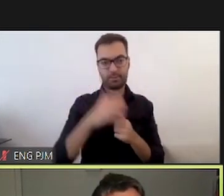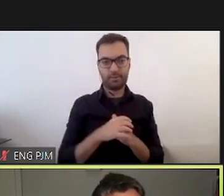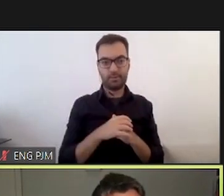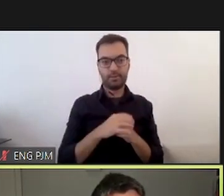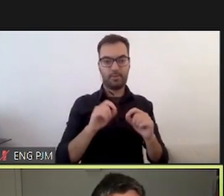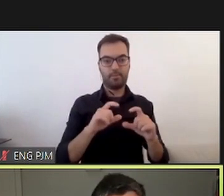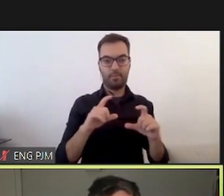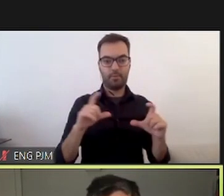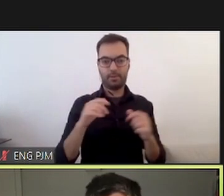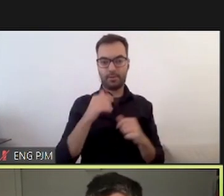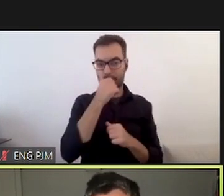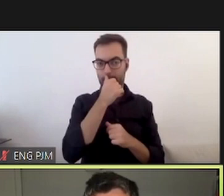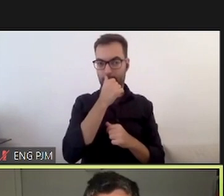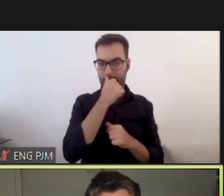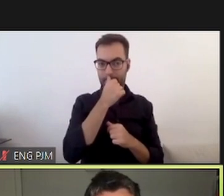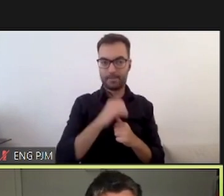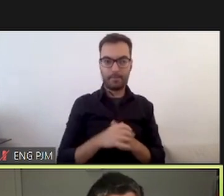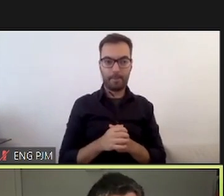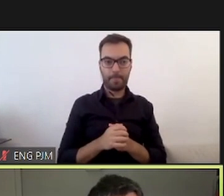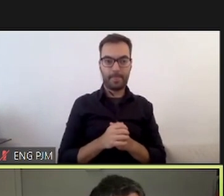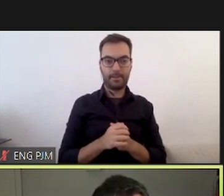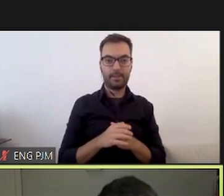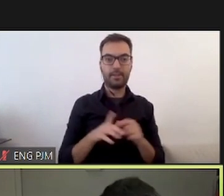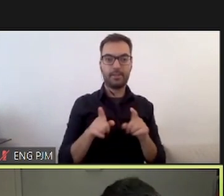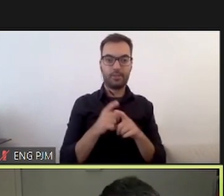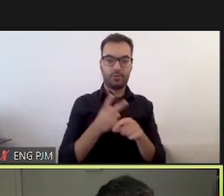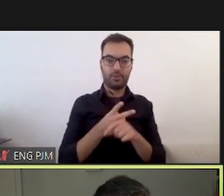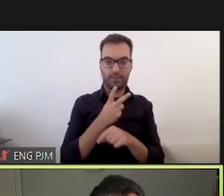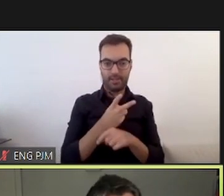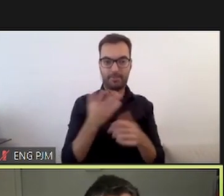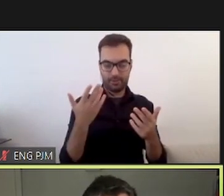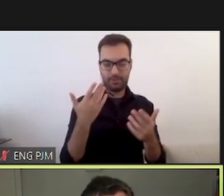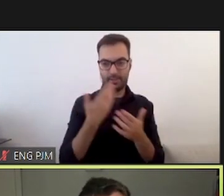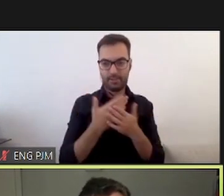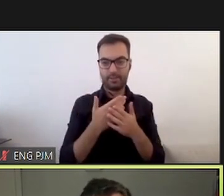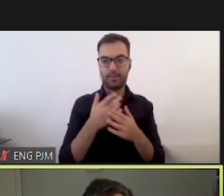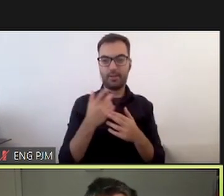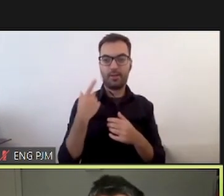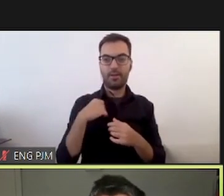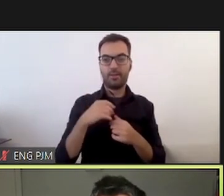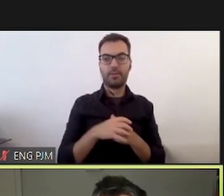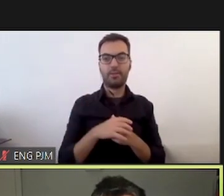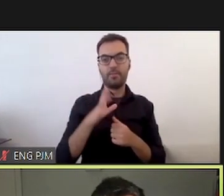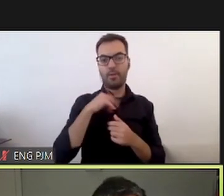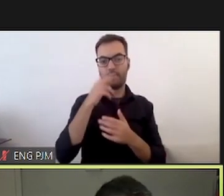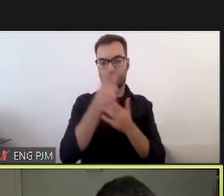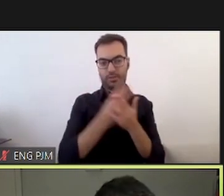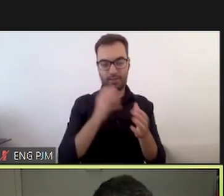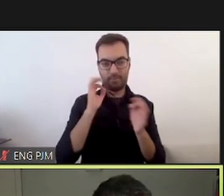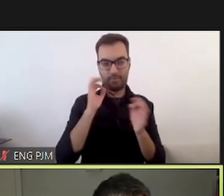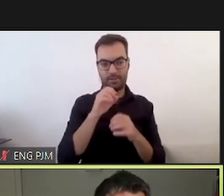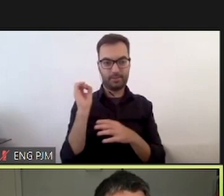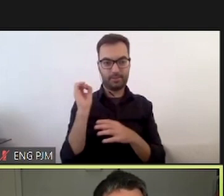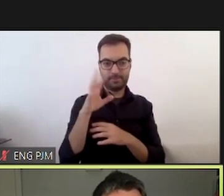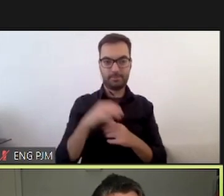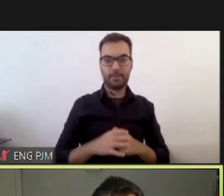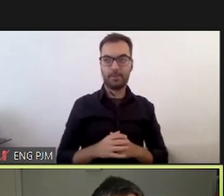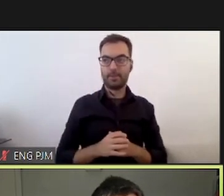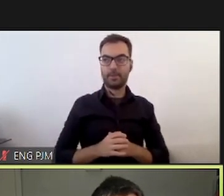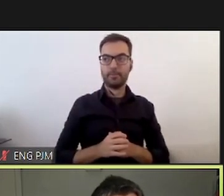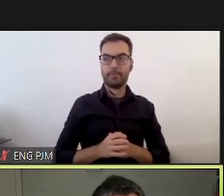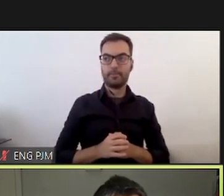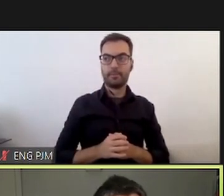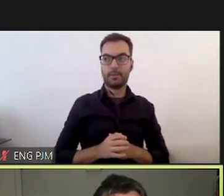bigger so you can see. It's also part of the accessibility, so audience is able to read the information from my screen. And you